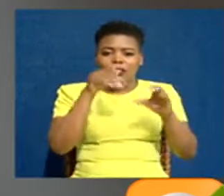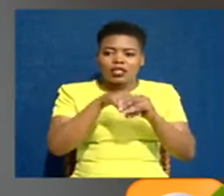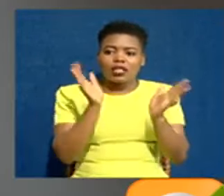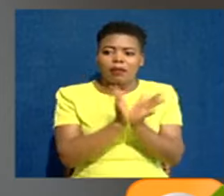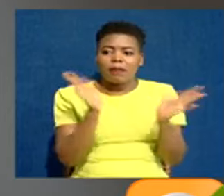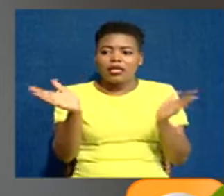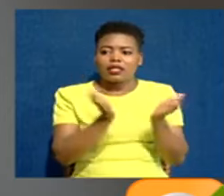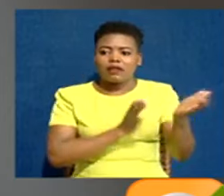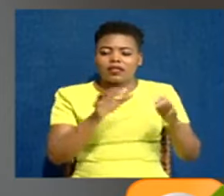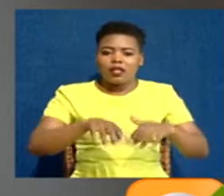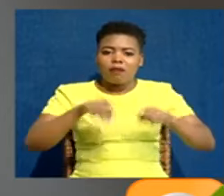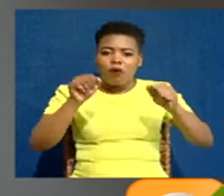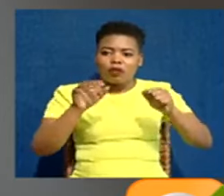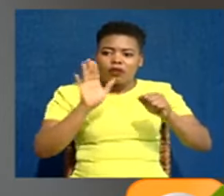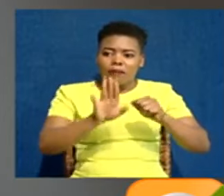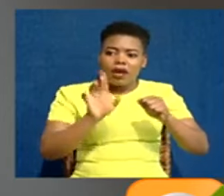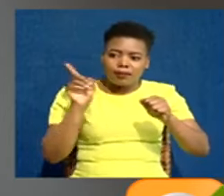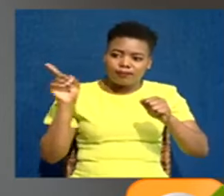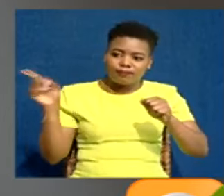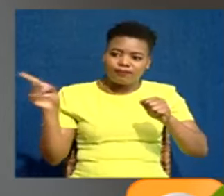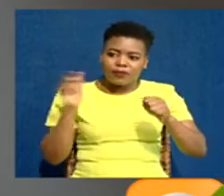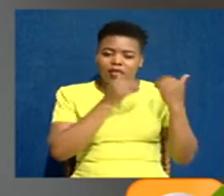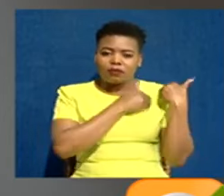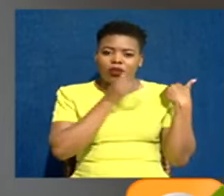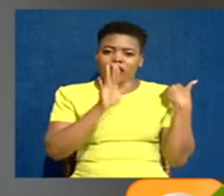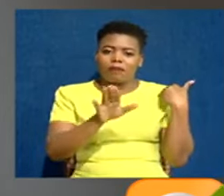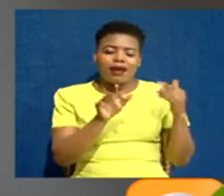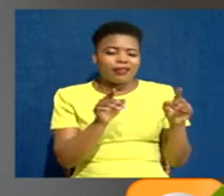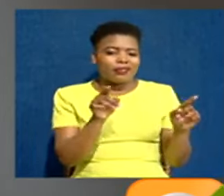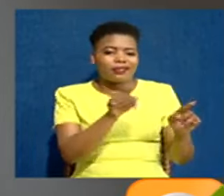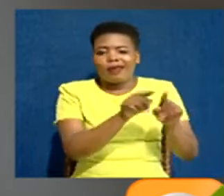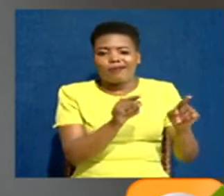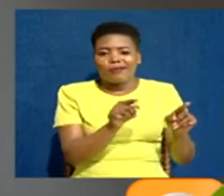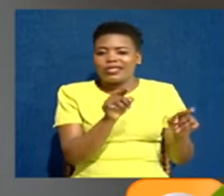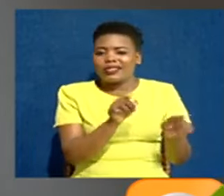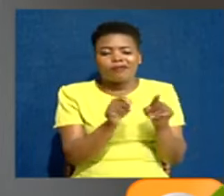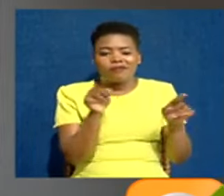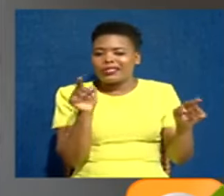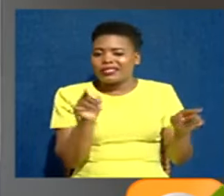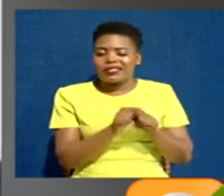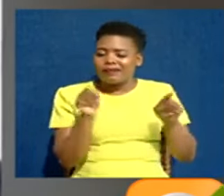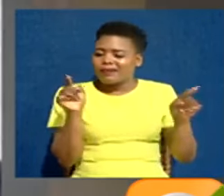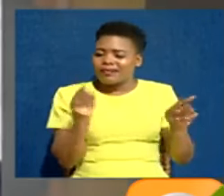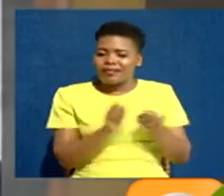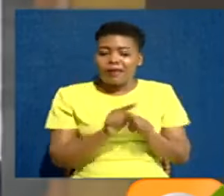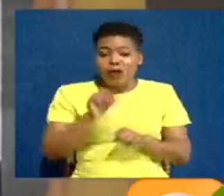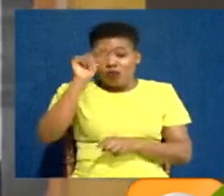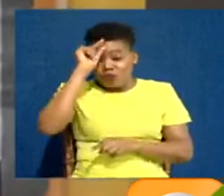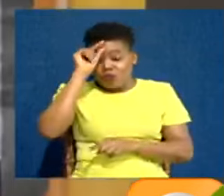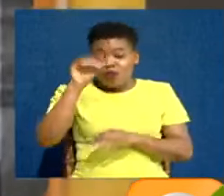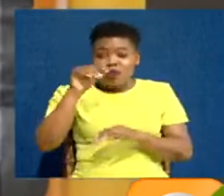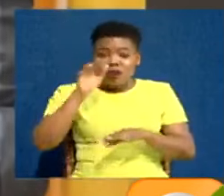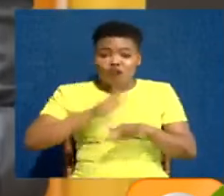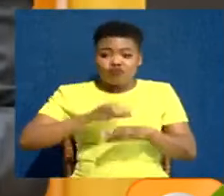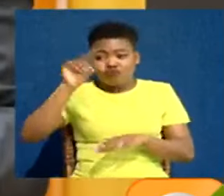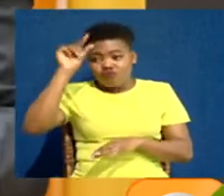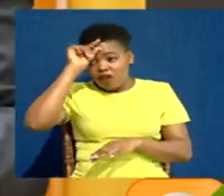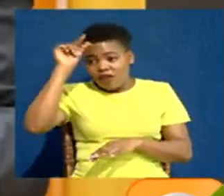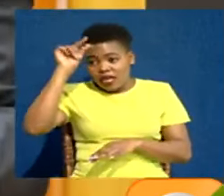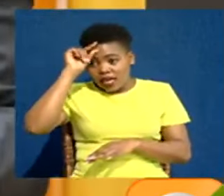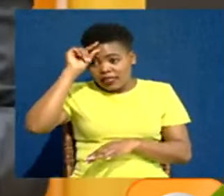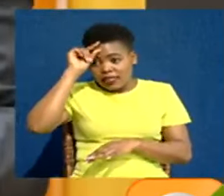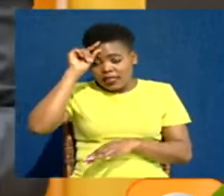head of public service, Felix Koske's duties also include promotion of ethics, good governance, efficiency and effectiveness in the